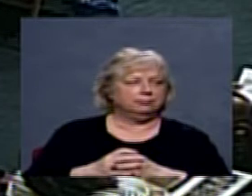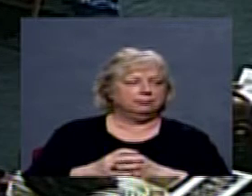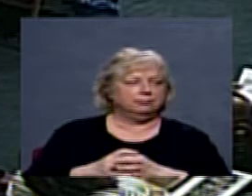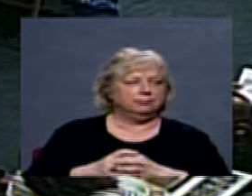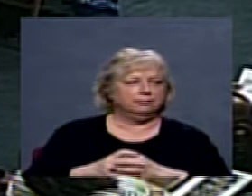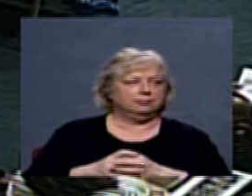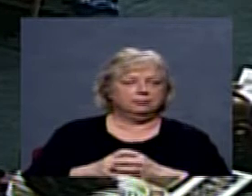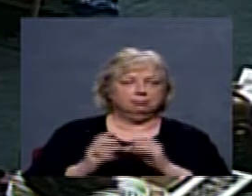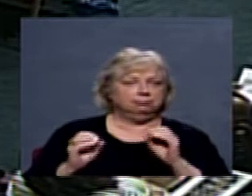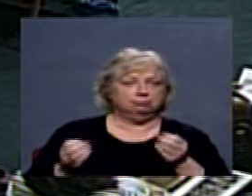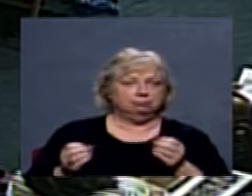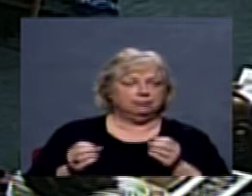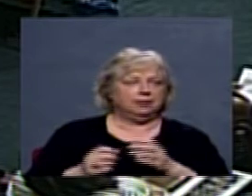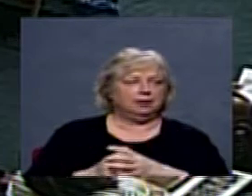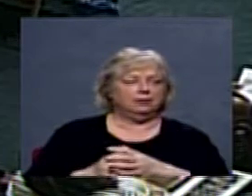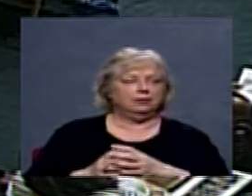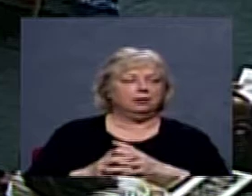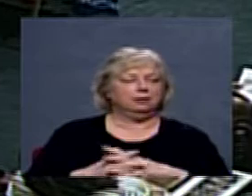No?